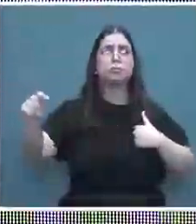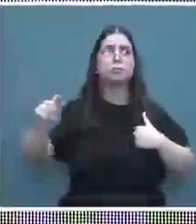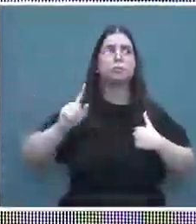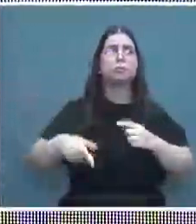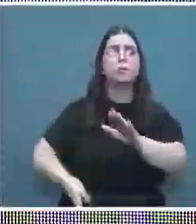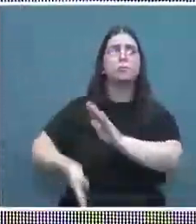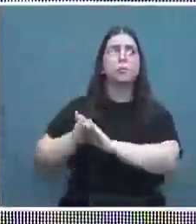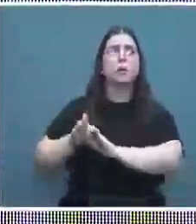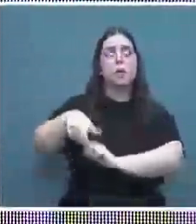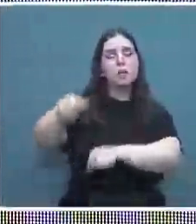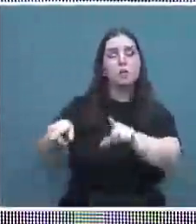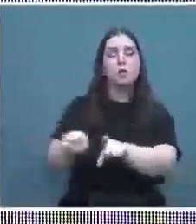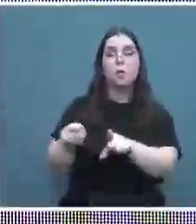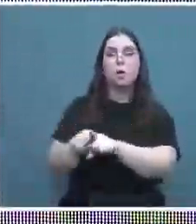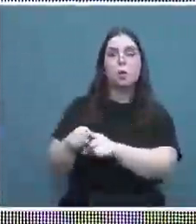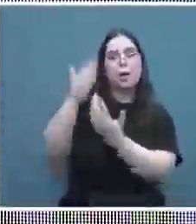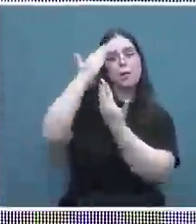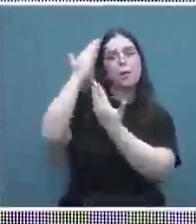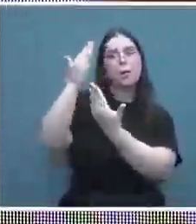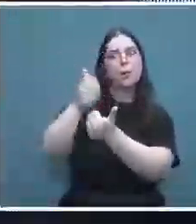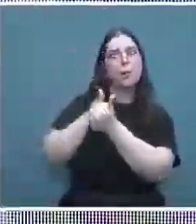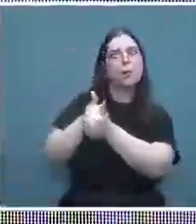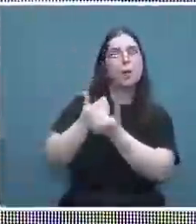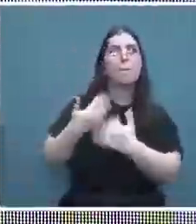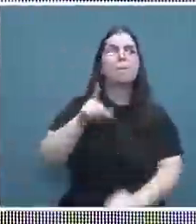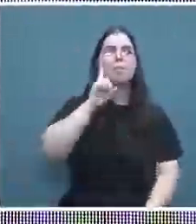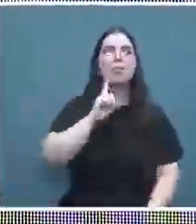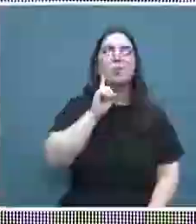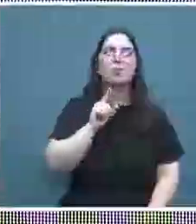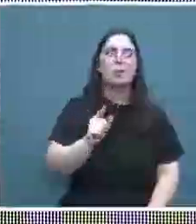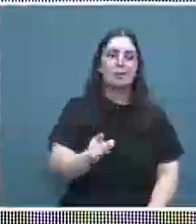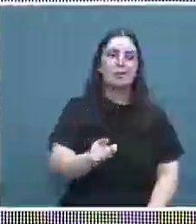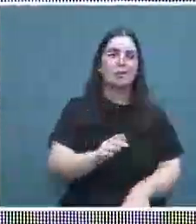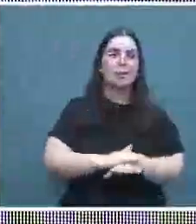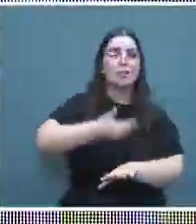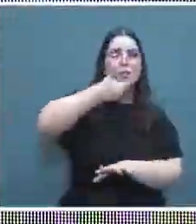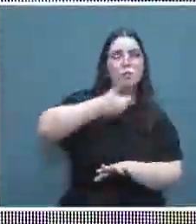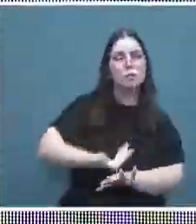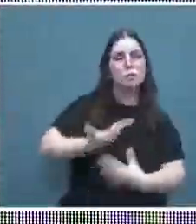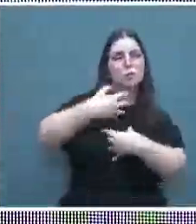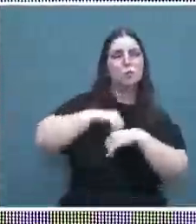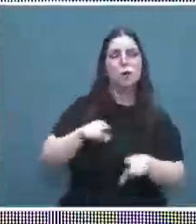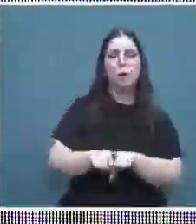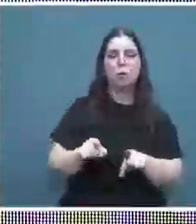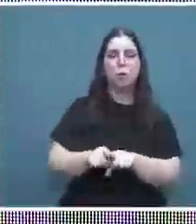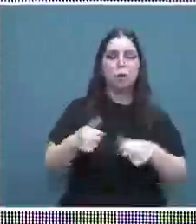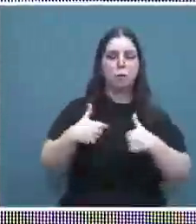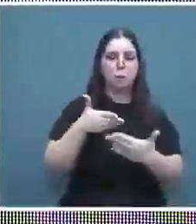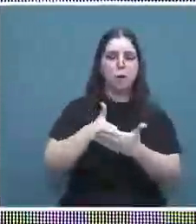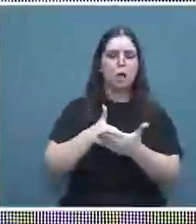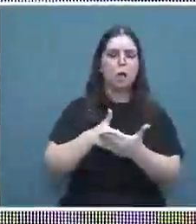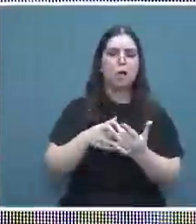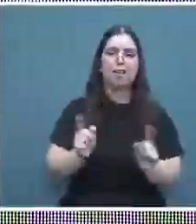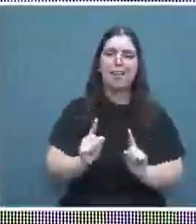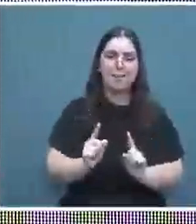Moon, but she's she's a woman which all these services experience didn't stop her to do